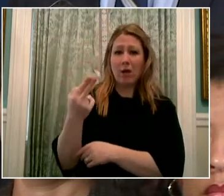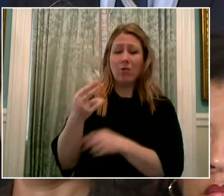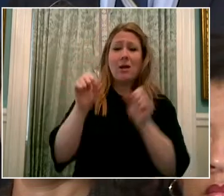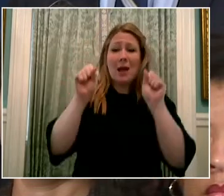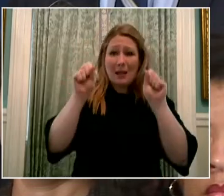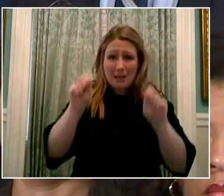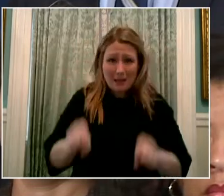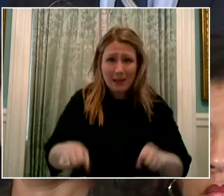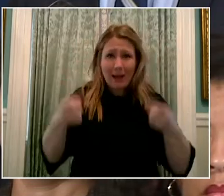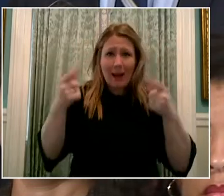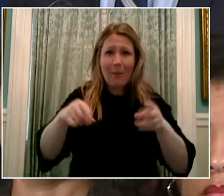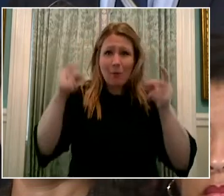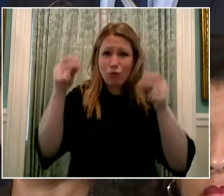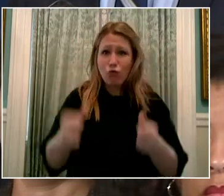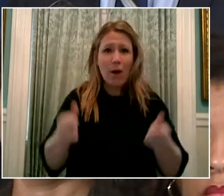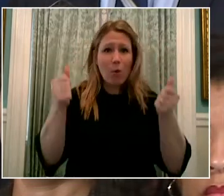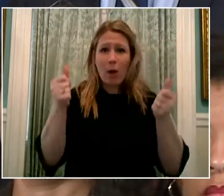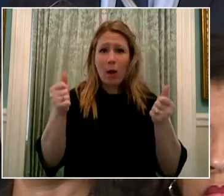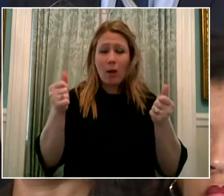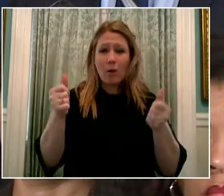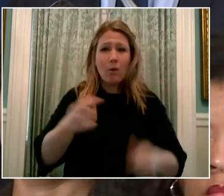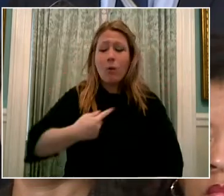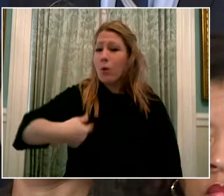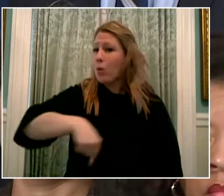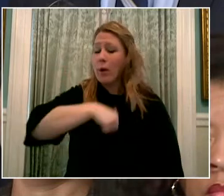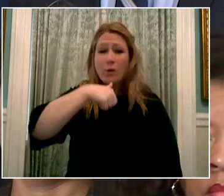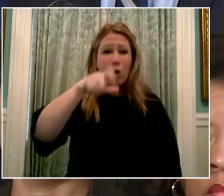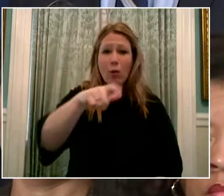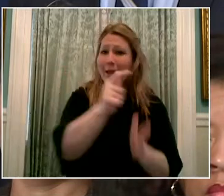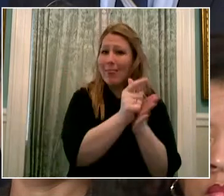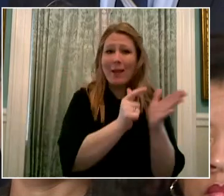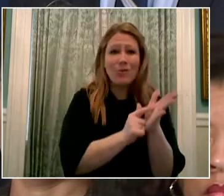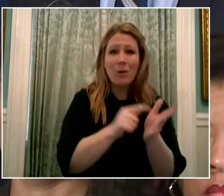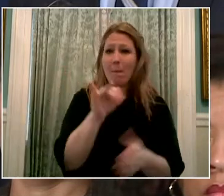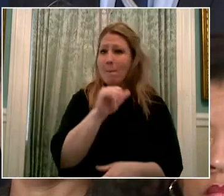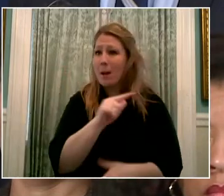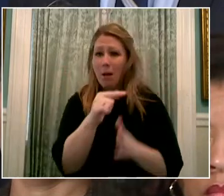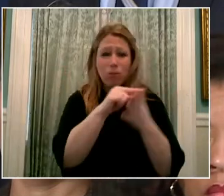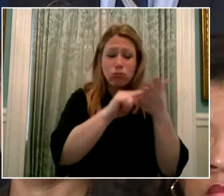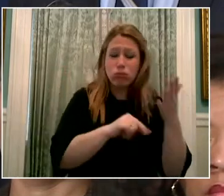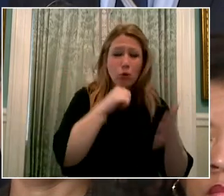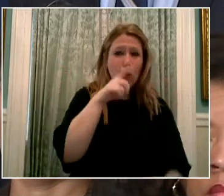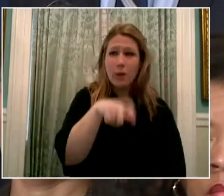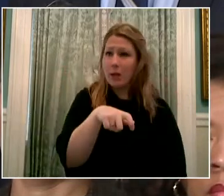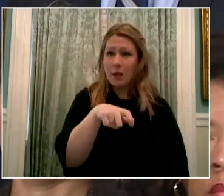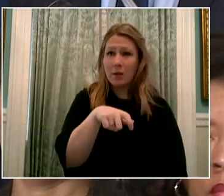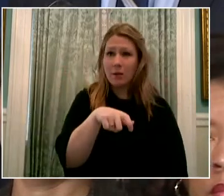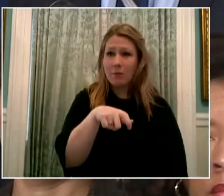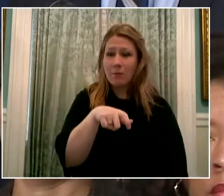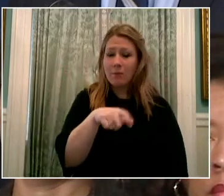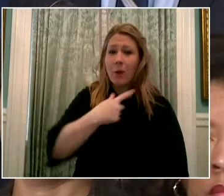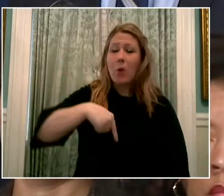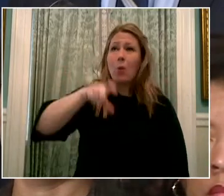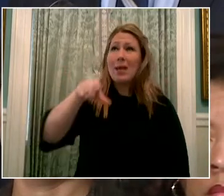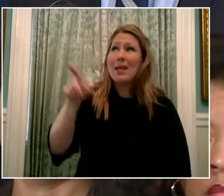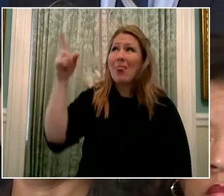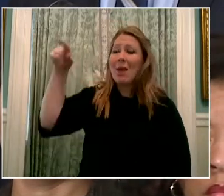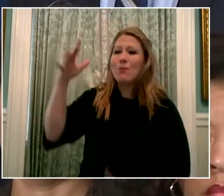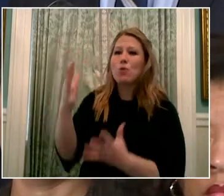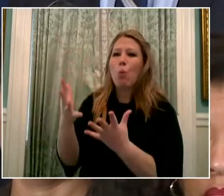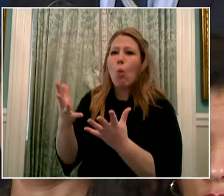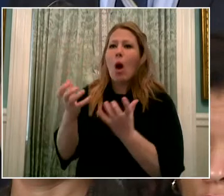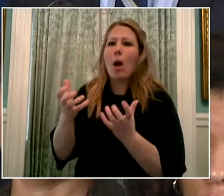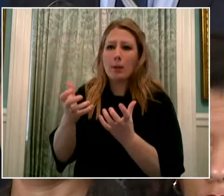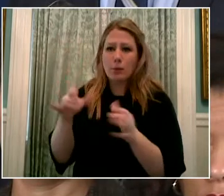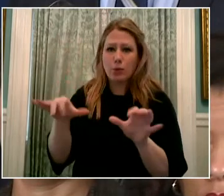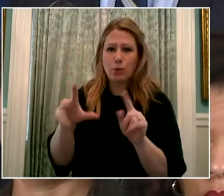we don't need legislation to do this. We just need the will to do this. It only takes the action by the White House. New York